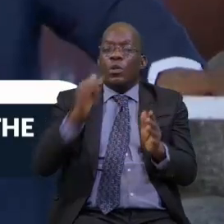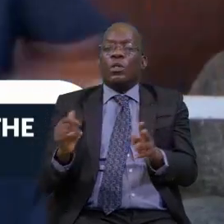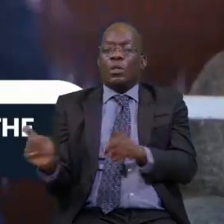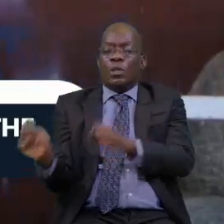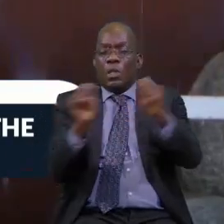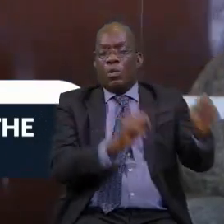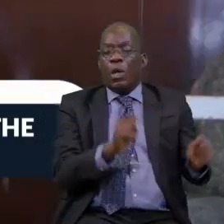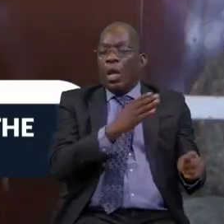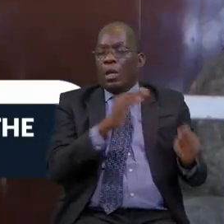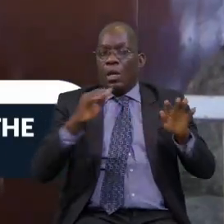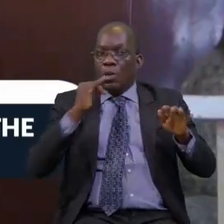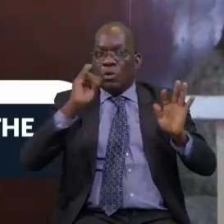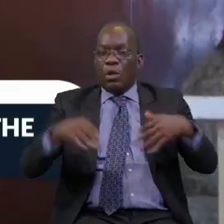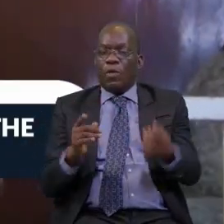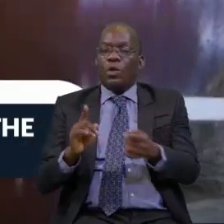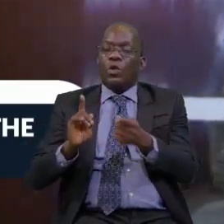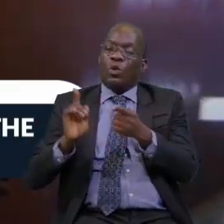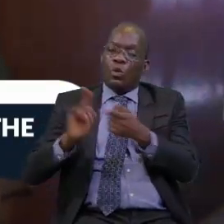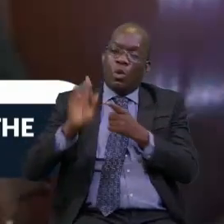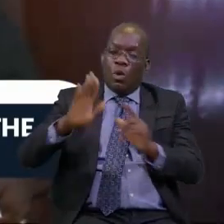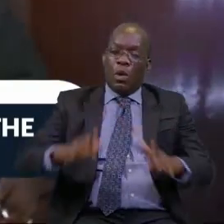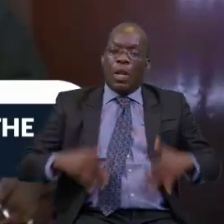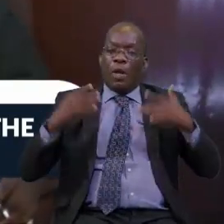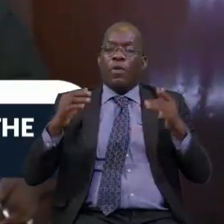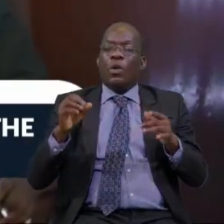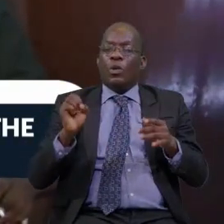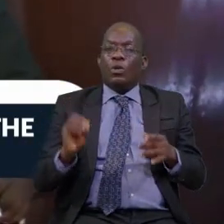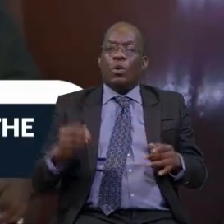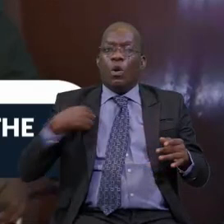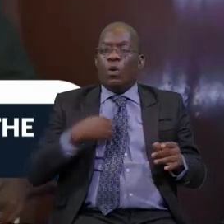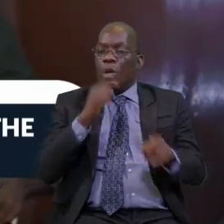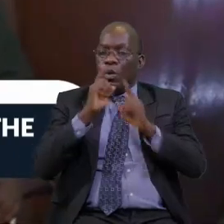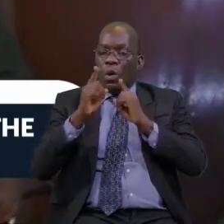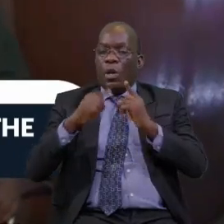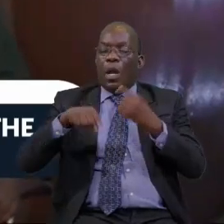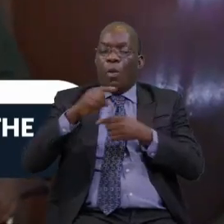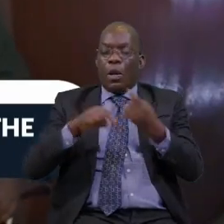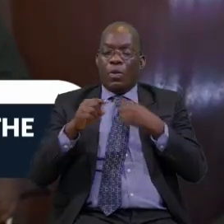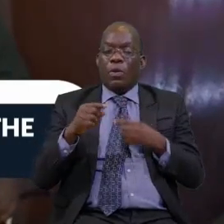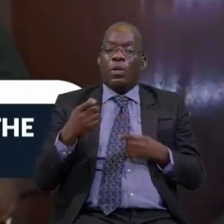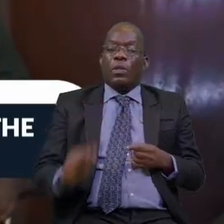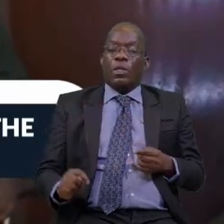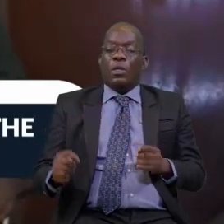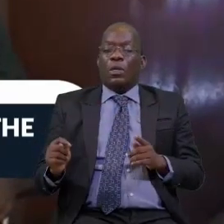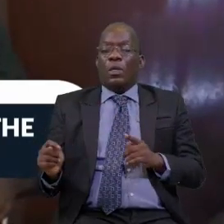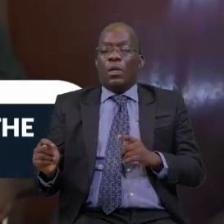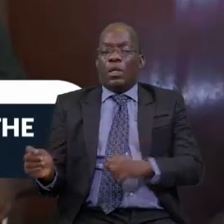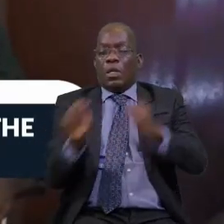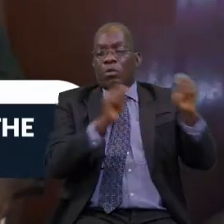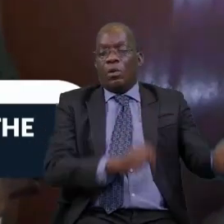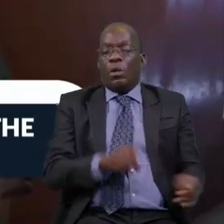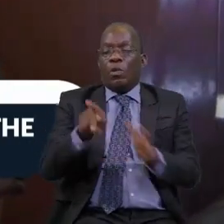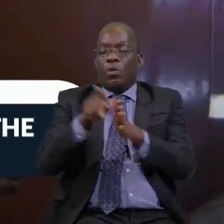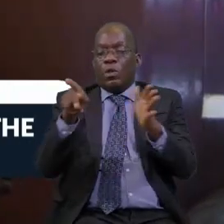transferred into your life. So we talk about the transferable principles from